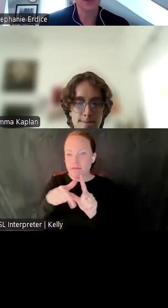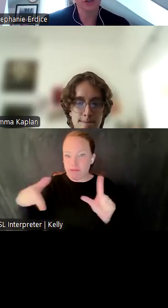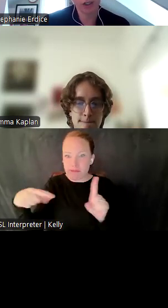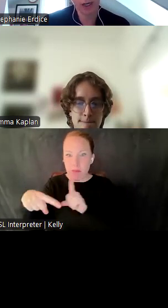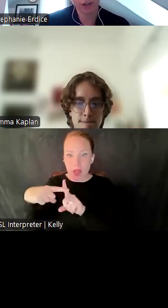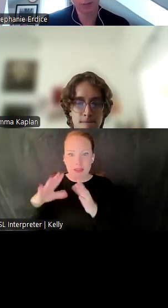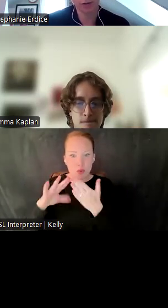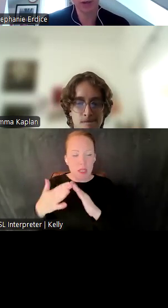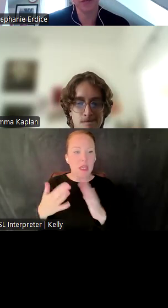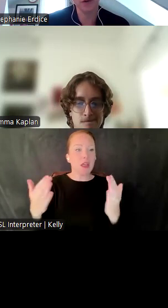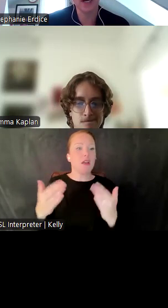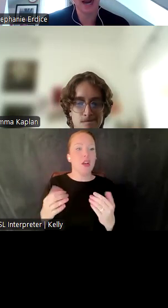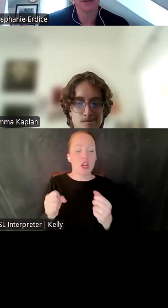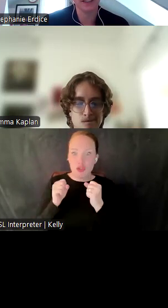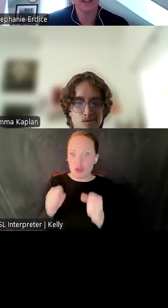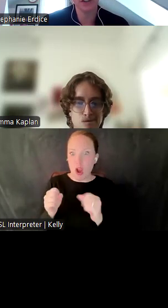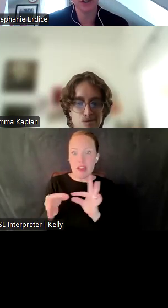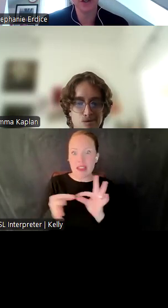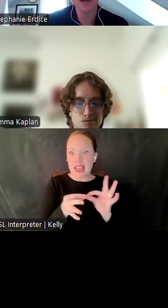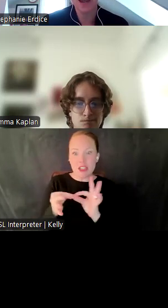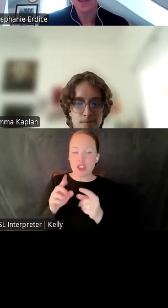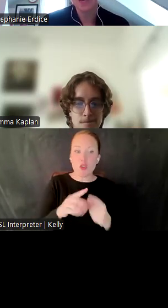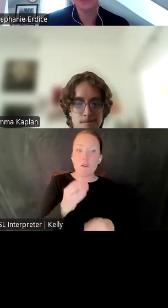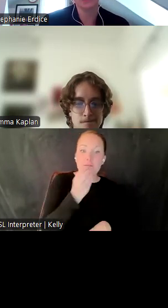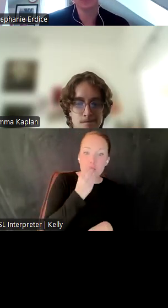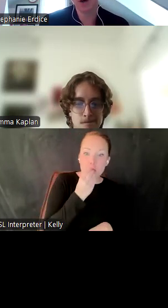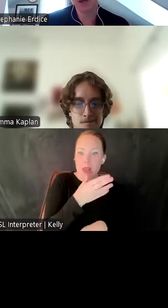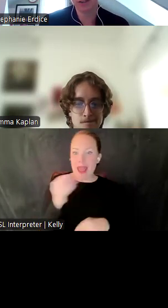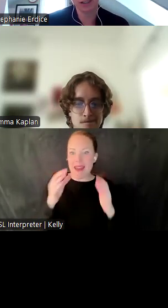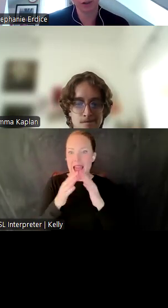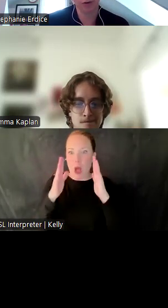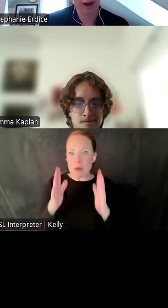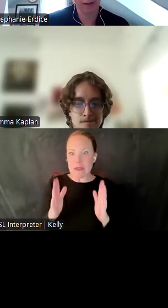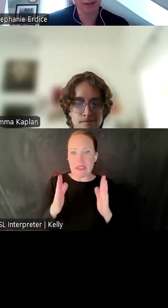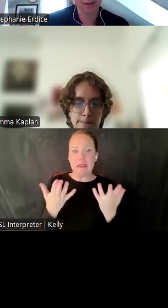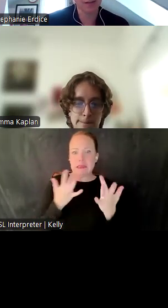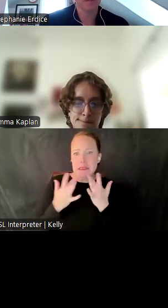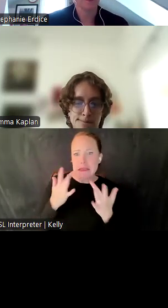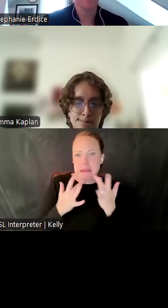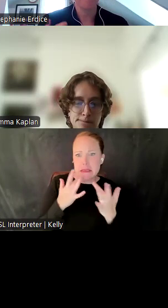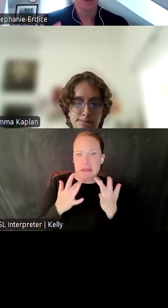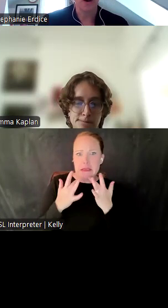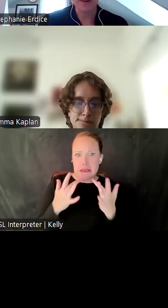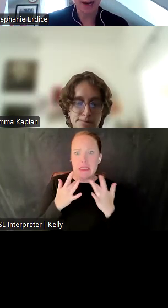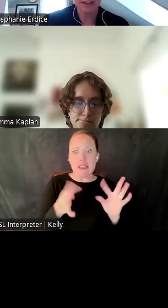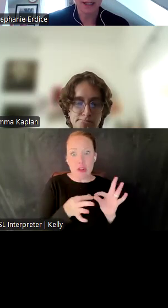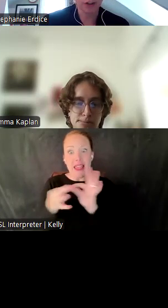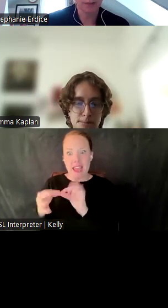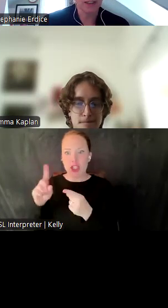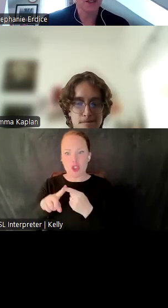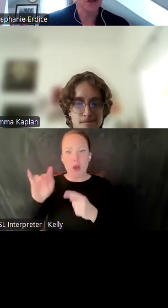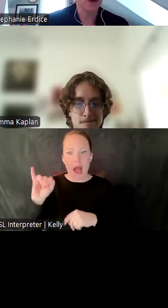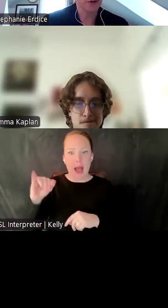a strong association between food and housing insecurity and intimate partner and sexual violence. Going back